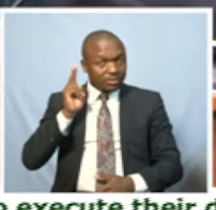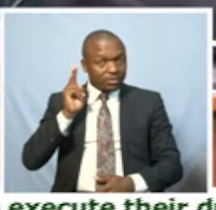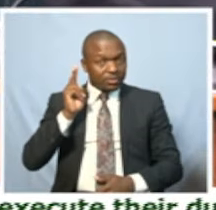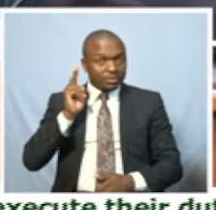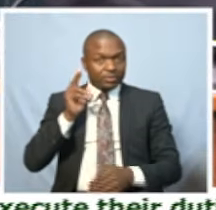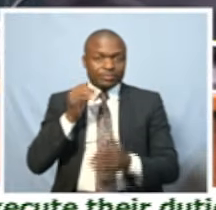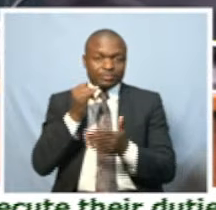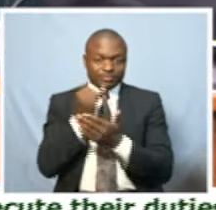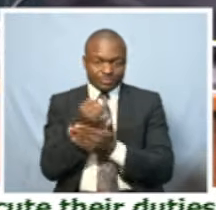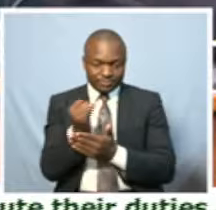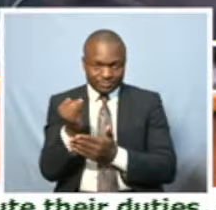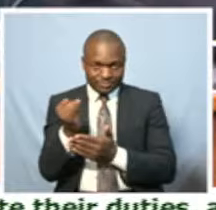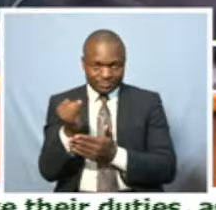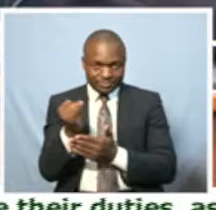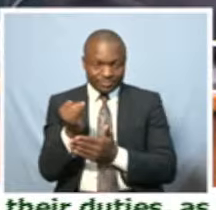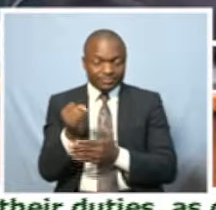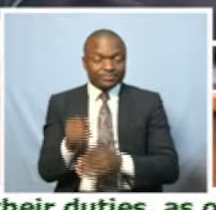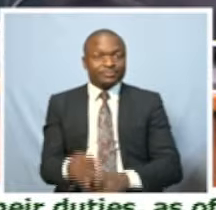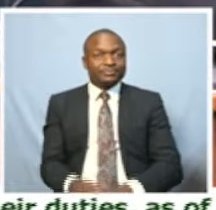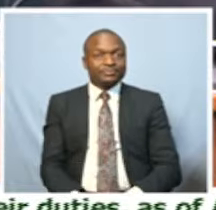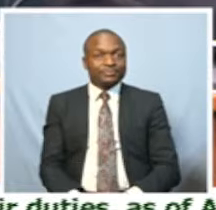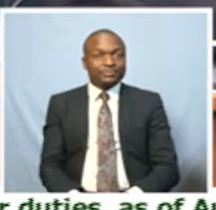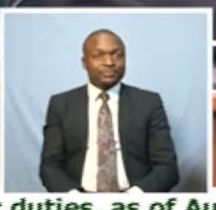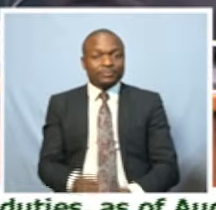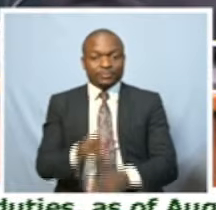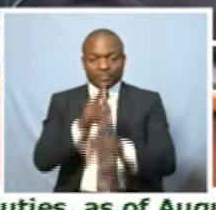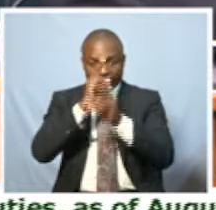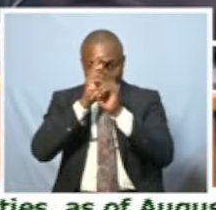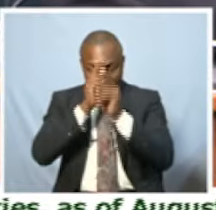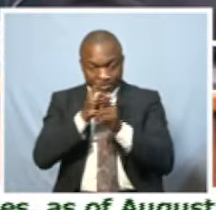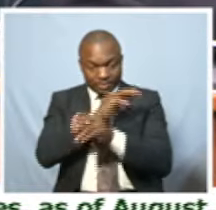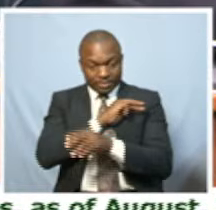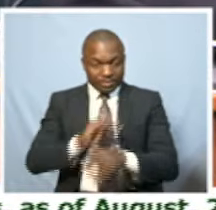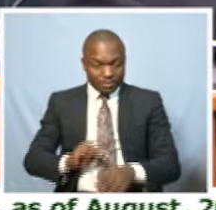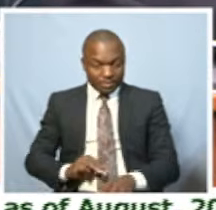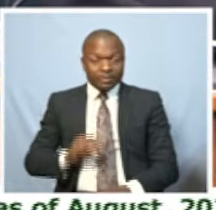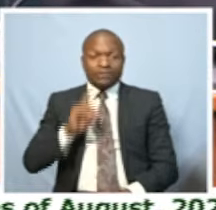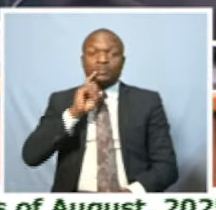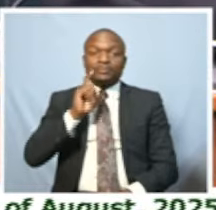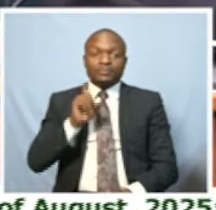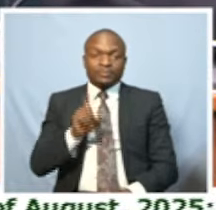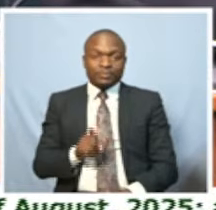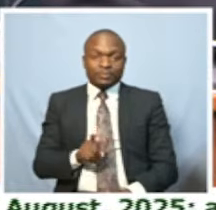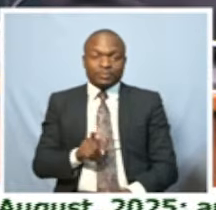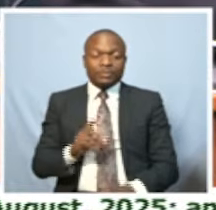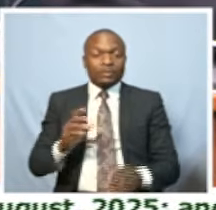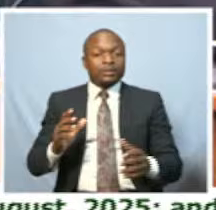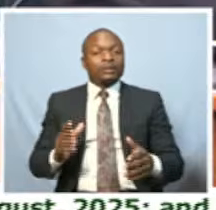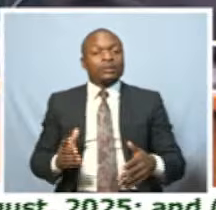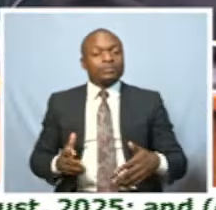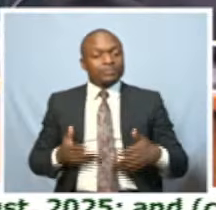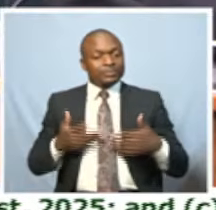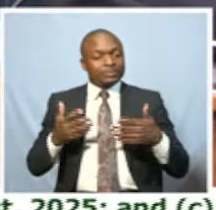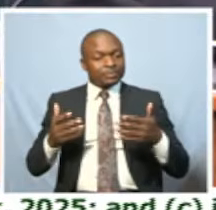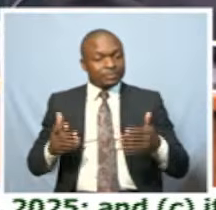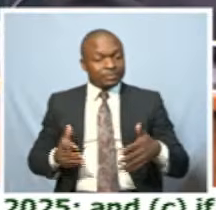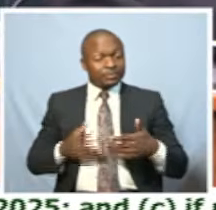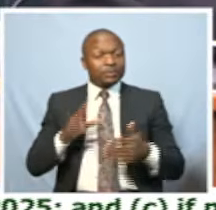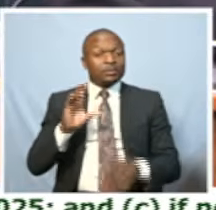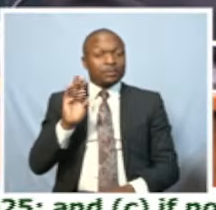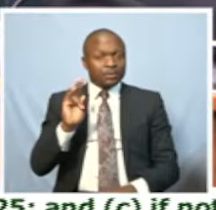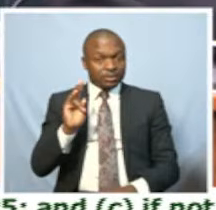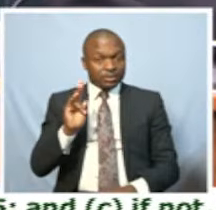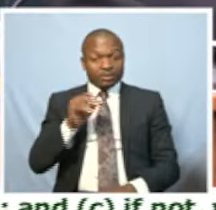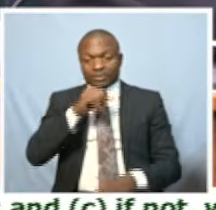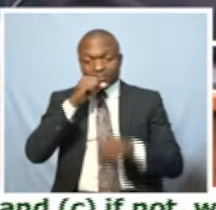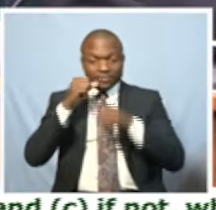historical issue. In fact, the Honourable Member should be quite happy that 17